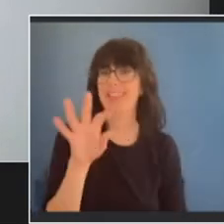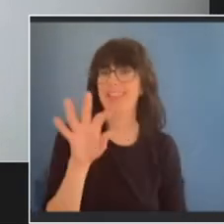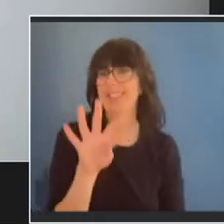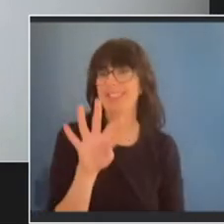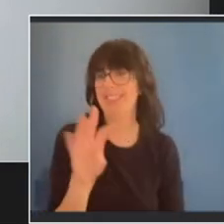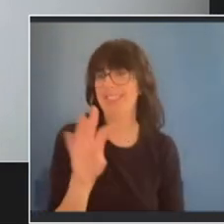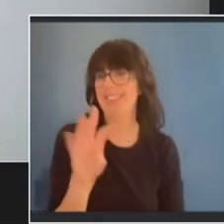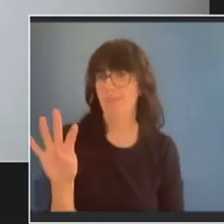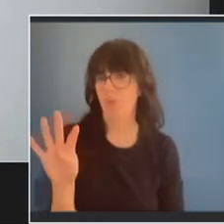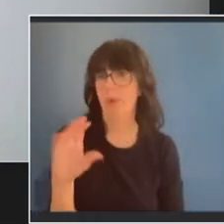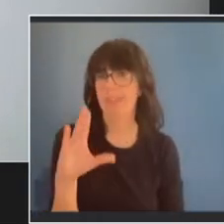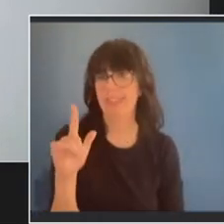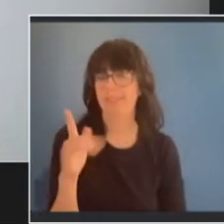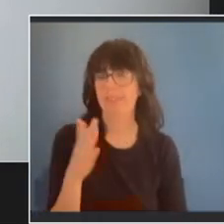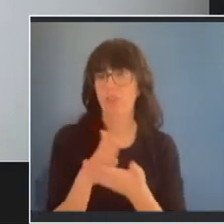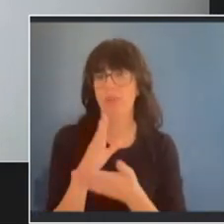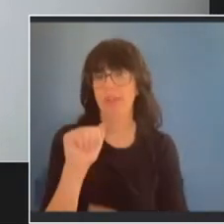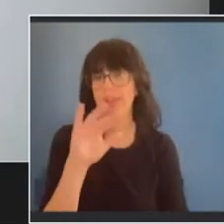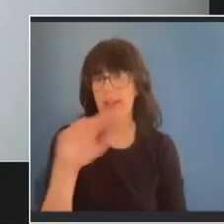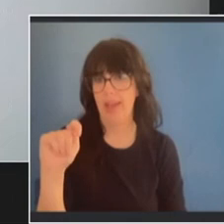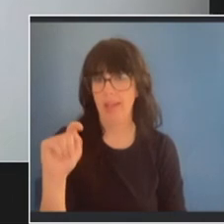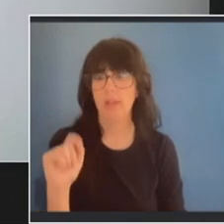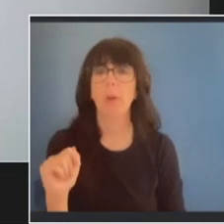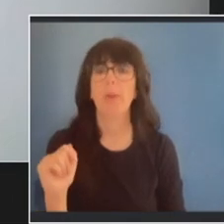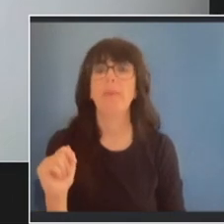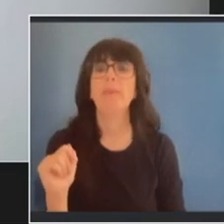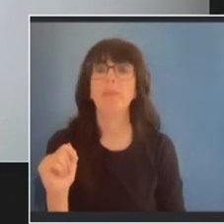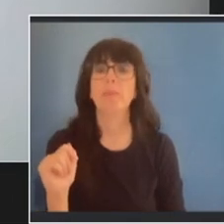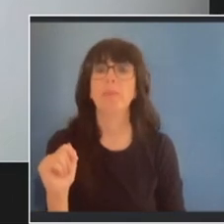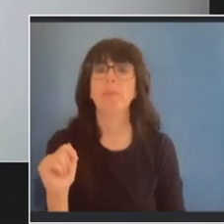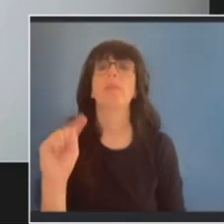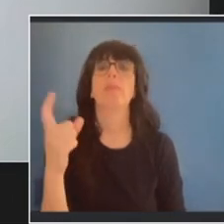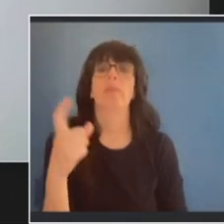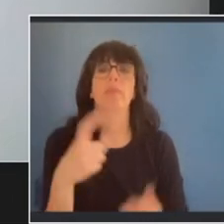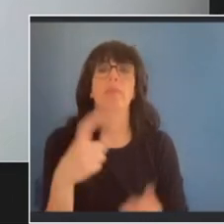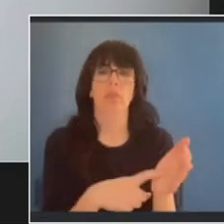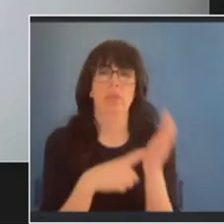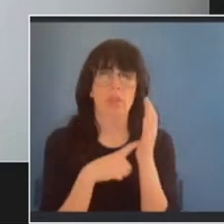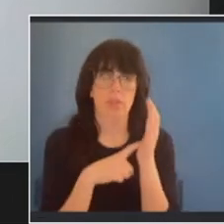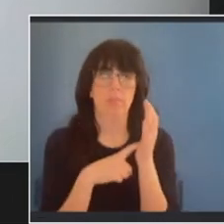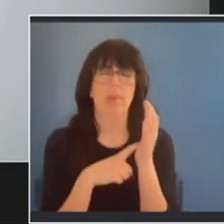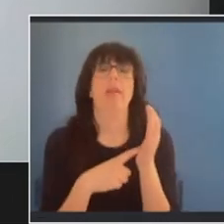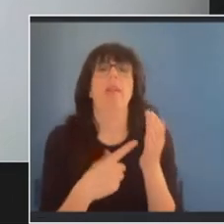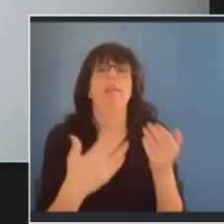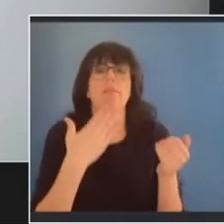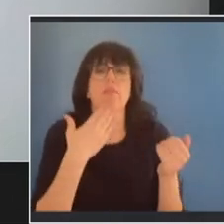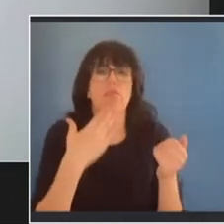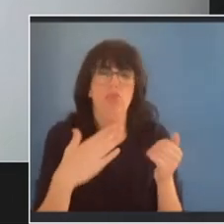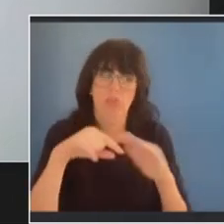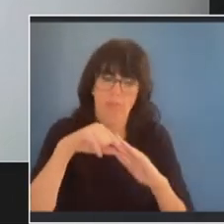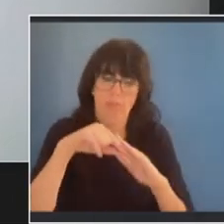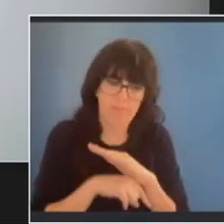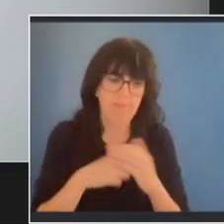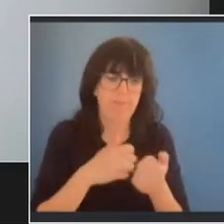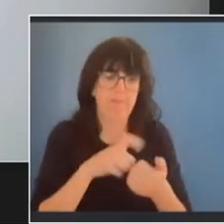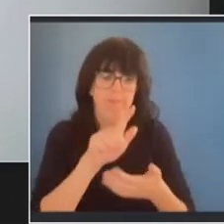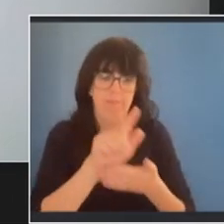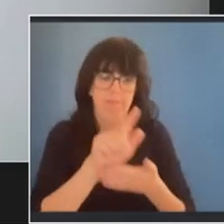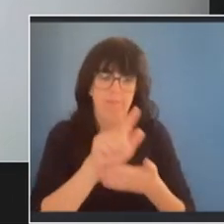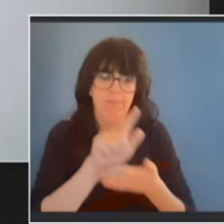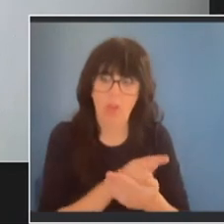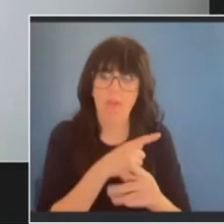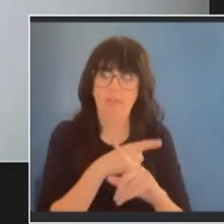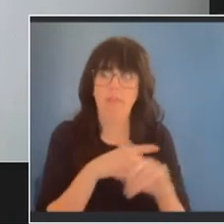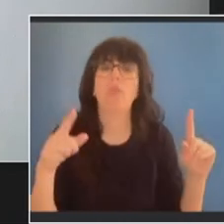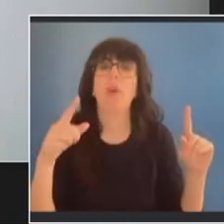Act. The first demand, comprehensive and effective civil rights legislation from the present Congress